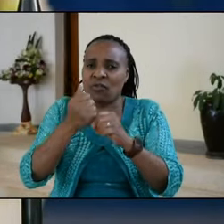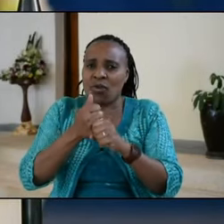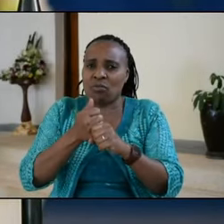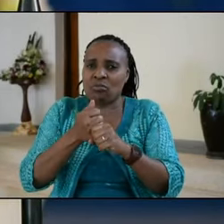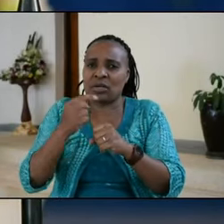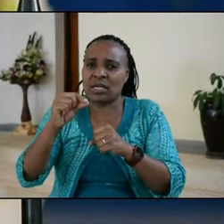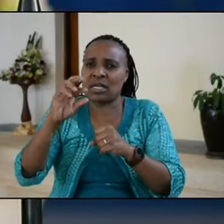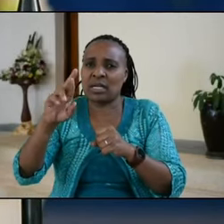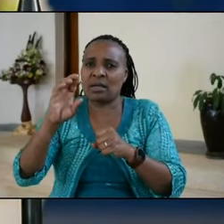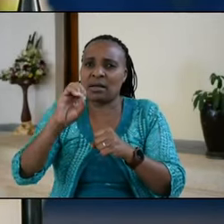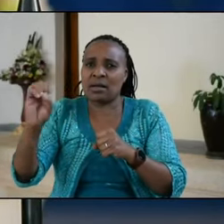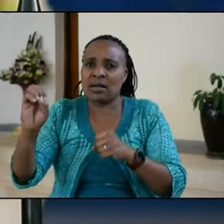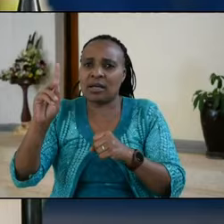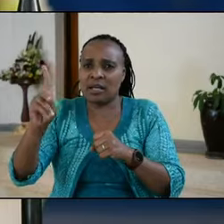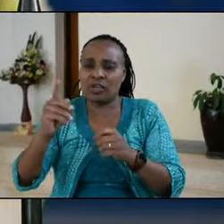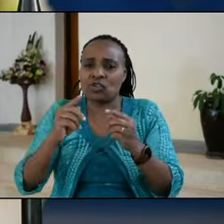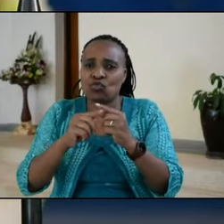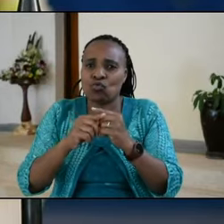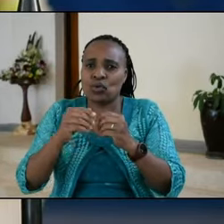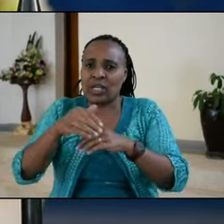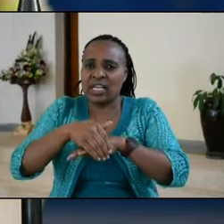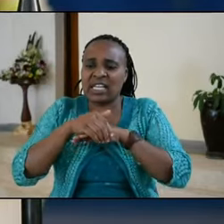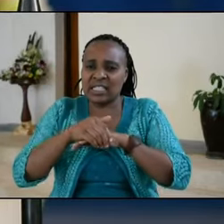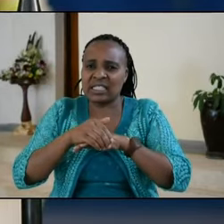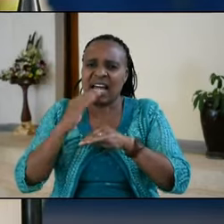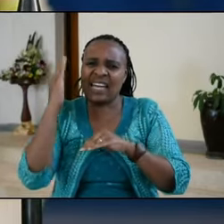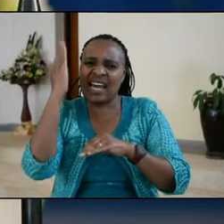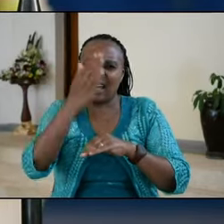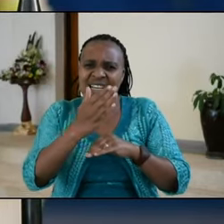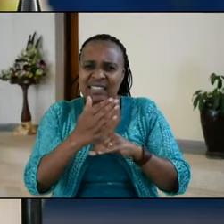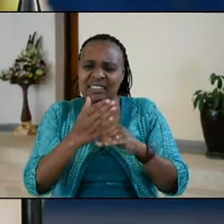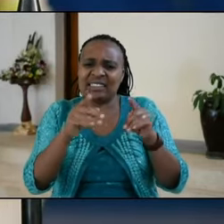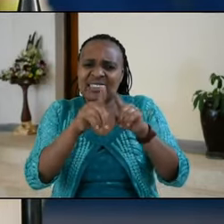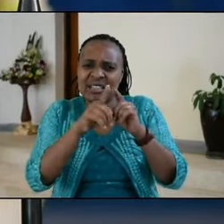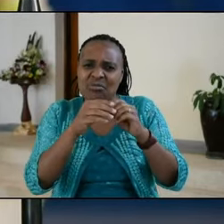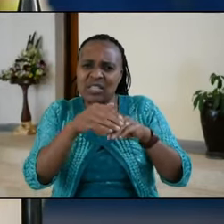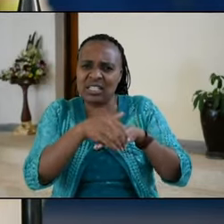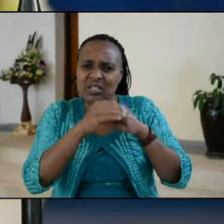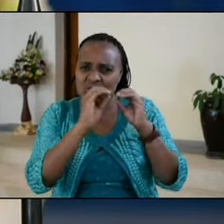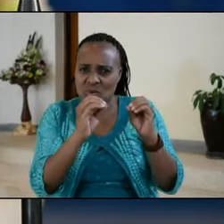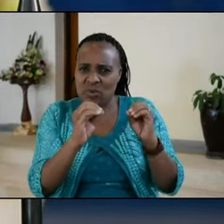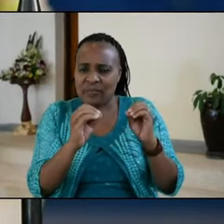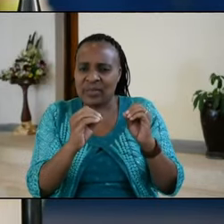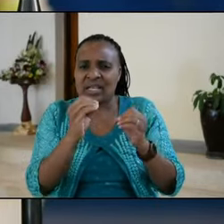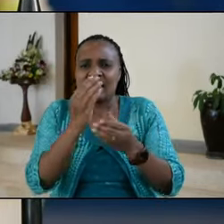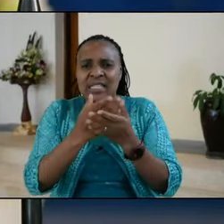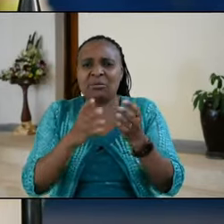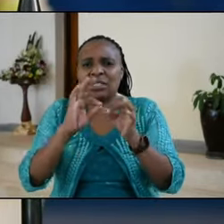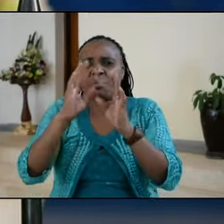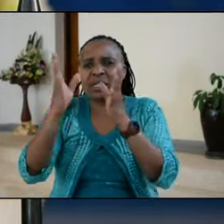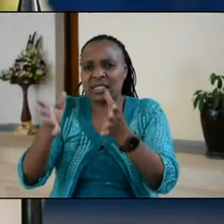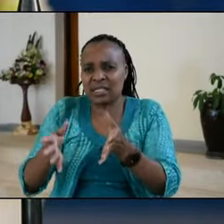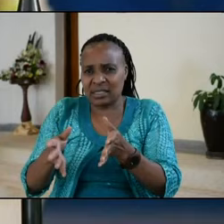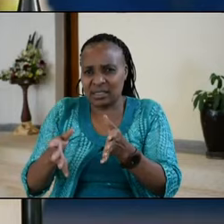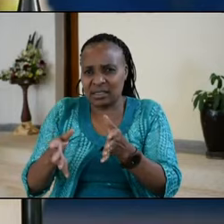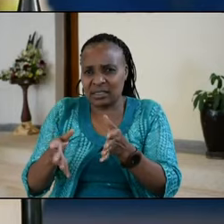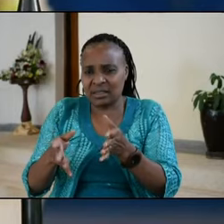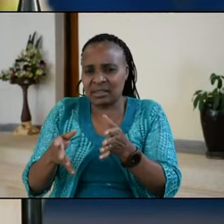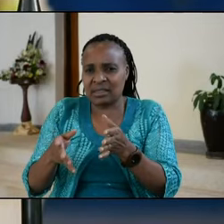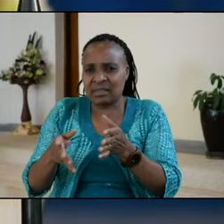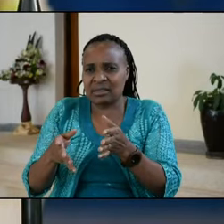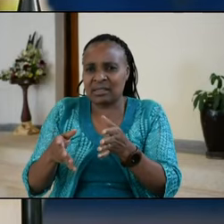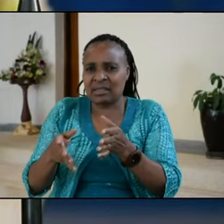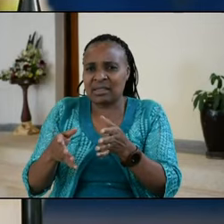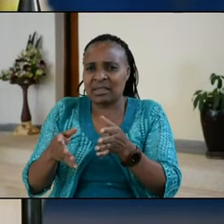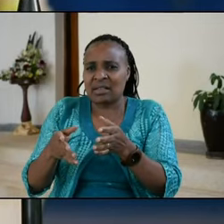English, there are Greek words which don't have a direct equivalent in English. So some interpreters, I'm using the word